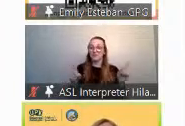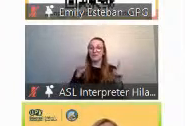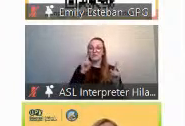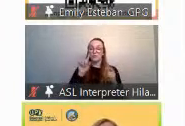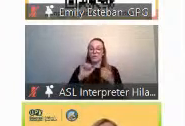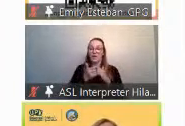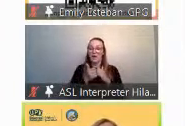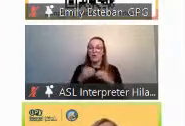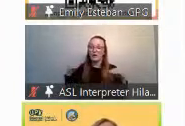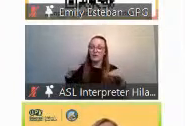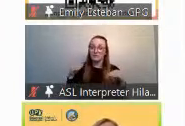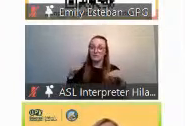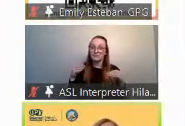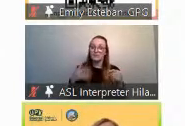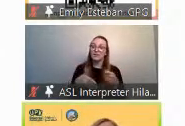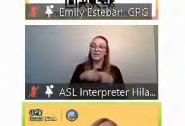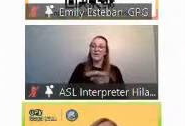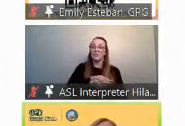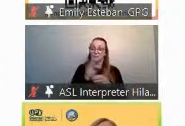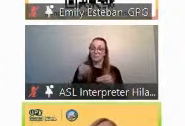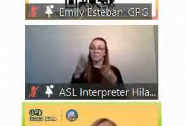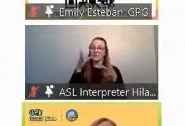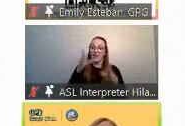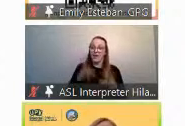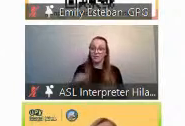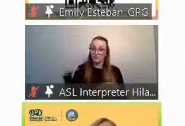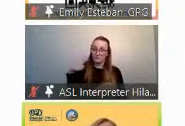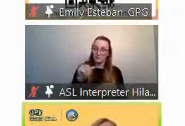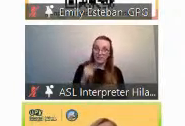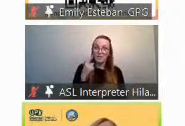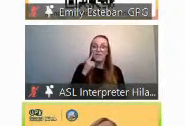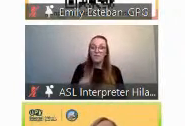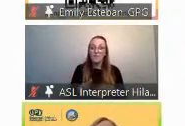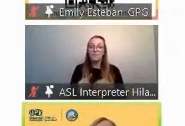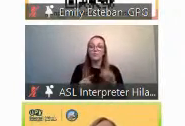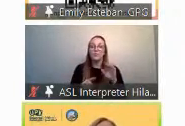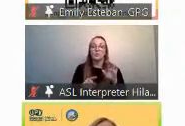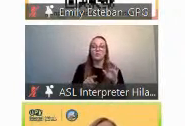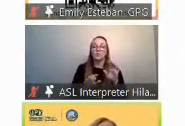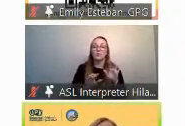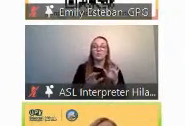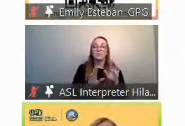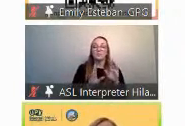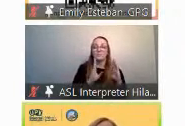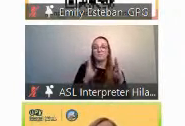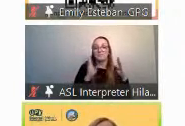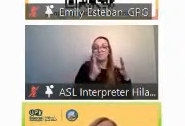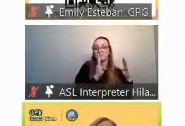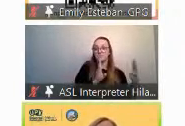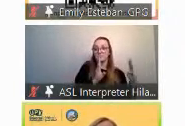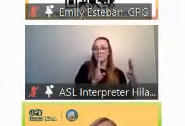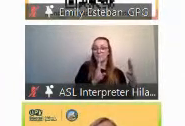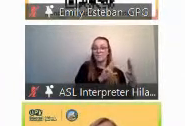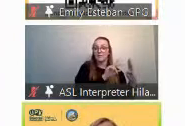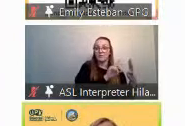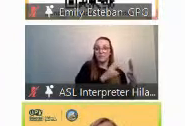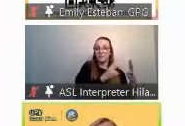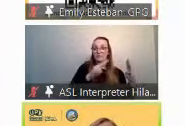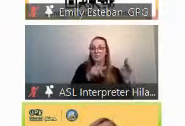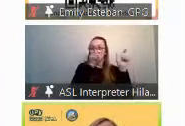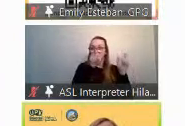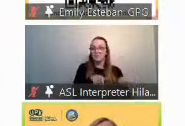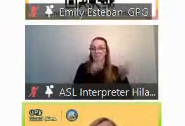reimbursement is that for CSPP, CCTR, and CMIG FECHNs, the administrative fee is taken out of the